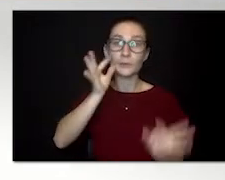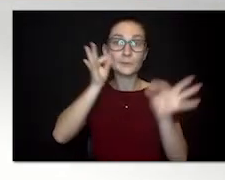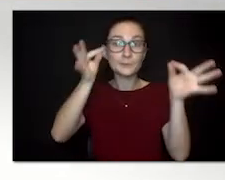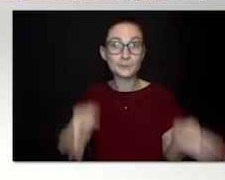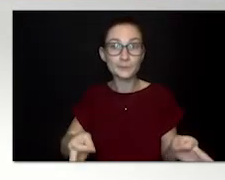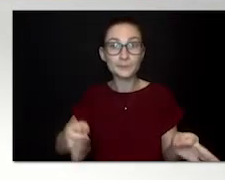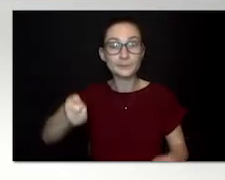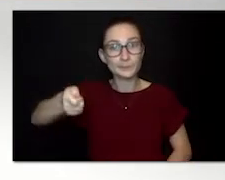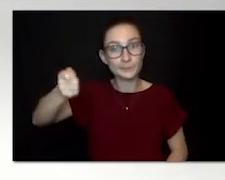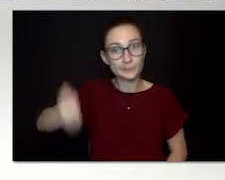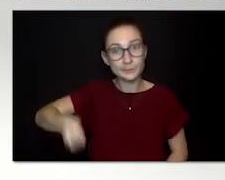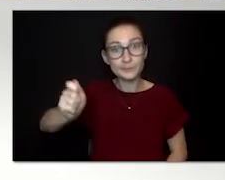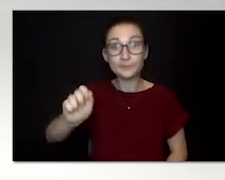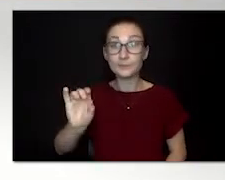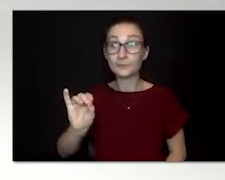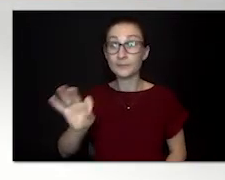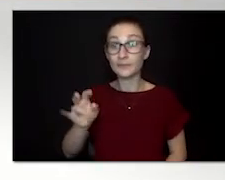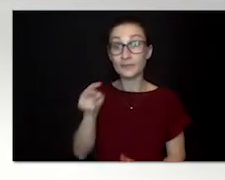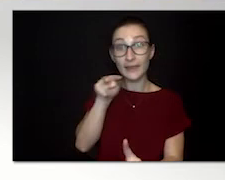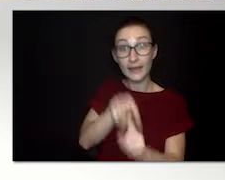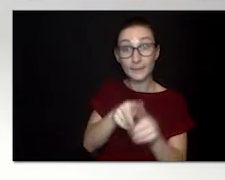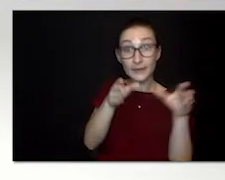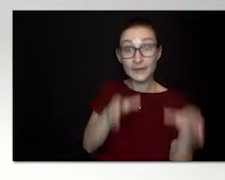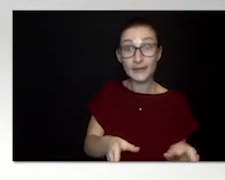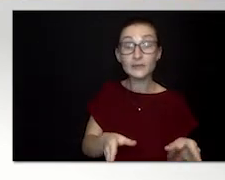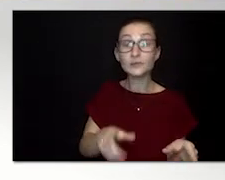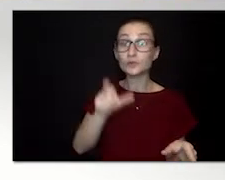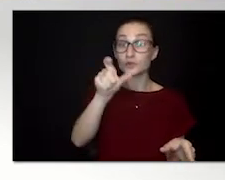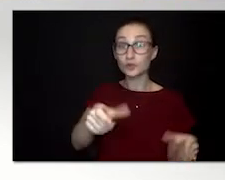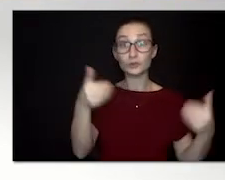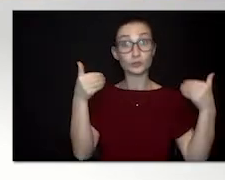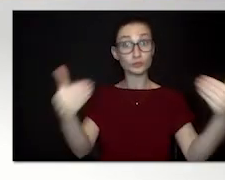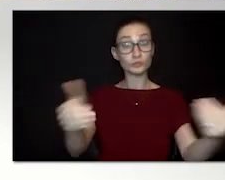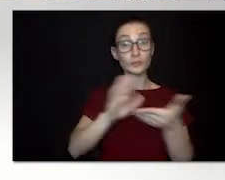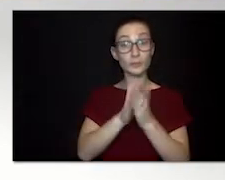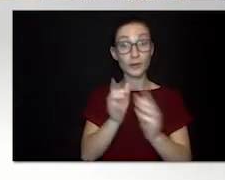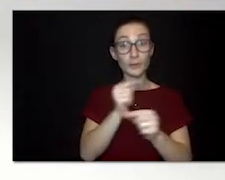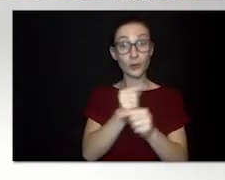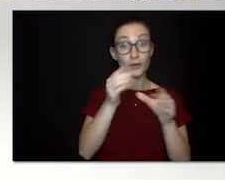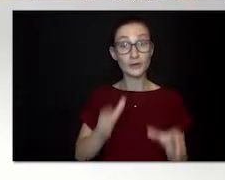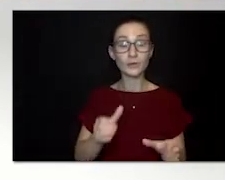whether the person applying to be a guardian advocate should actually be appointed.